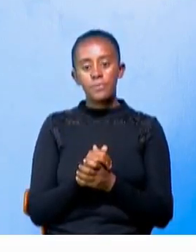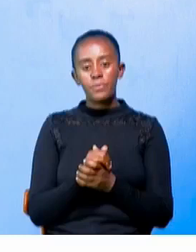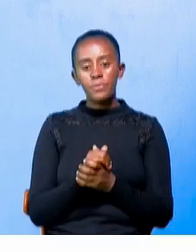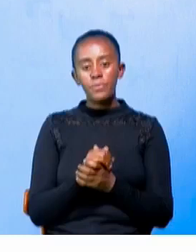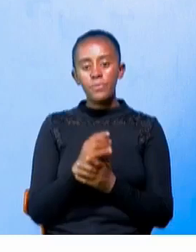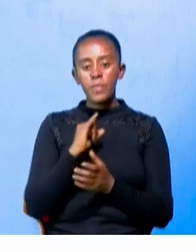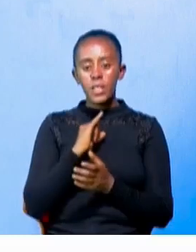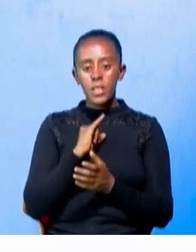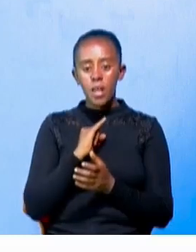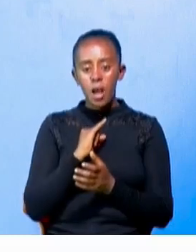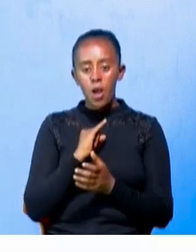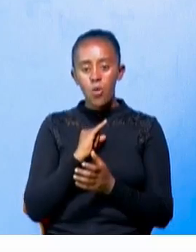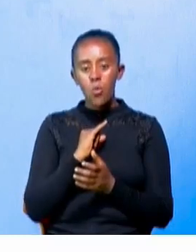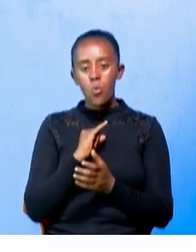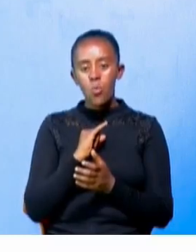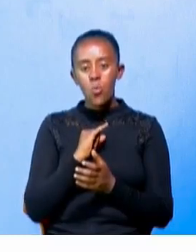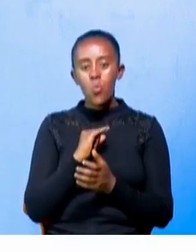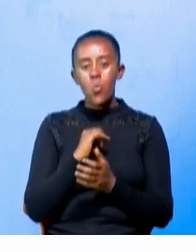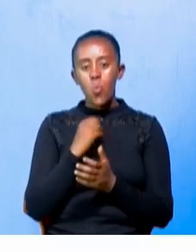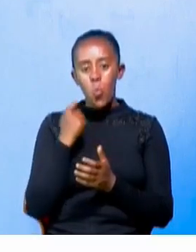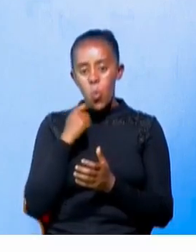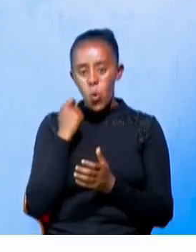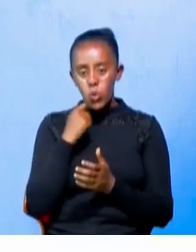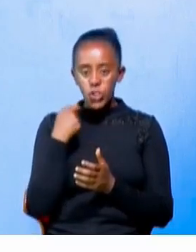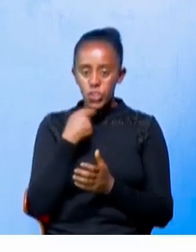I wash